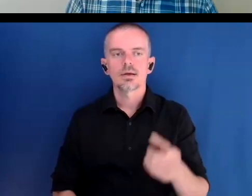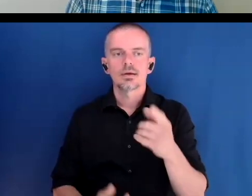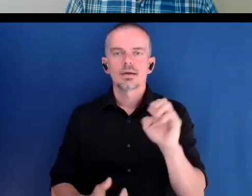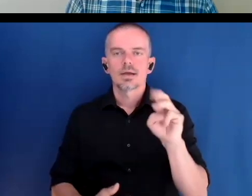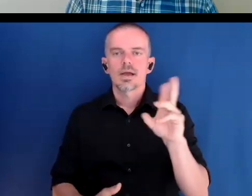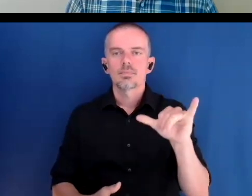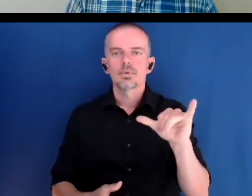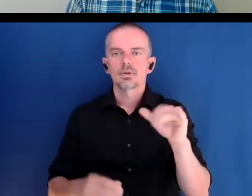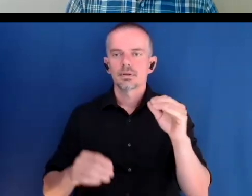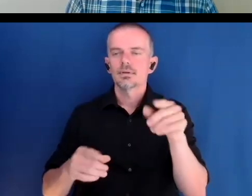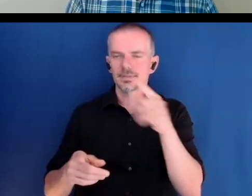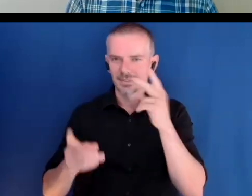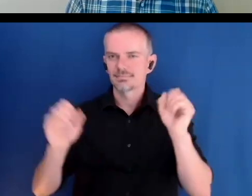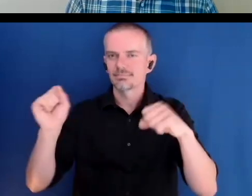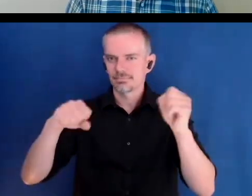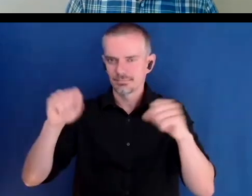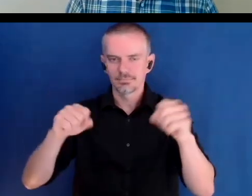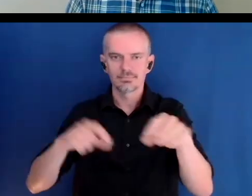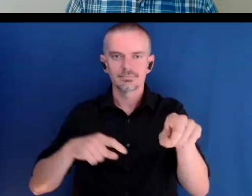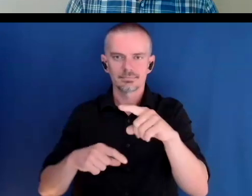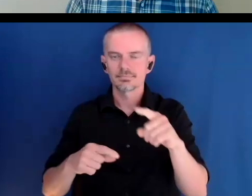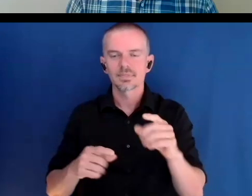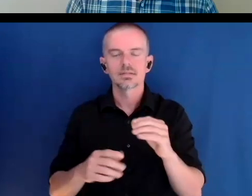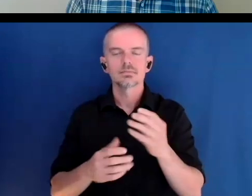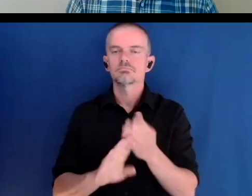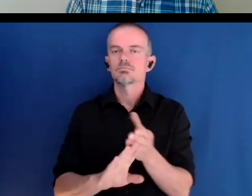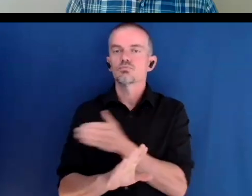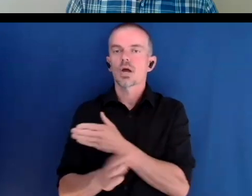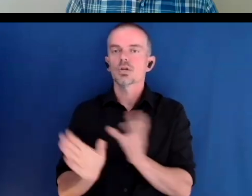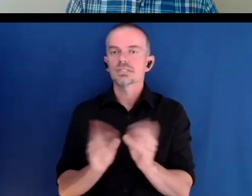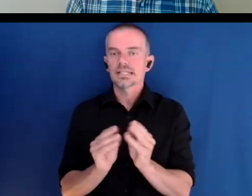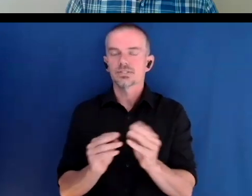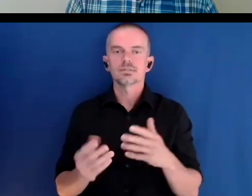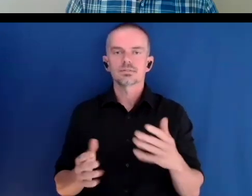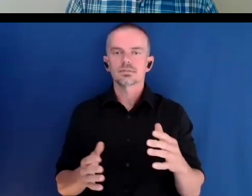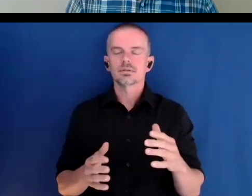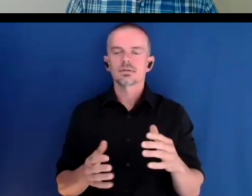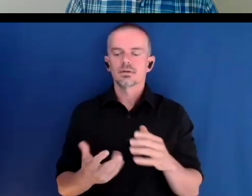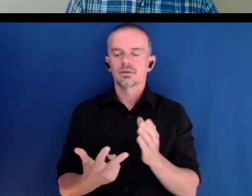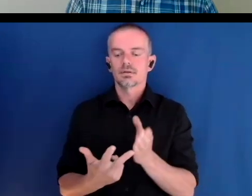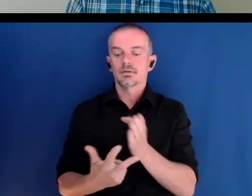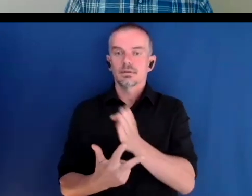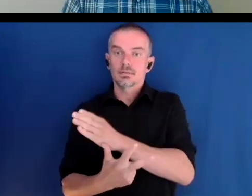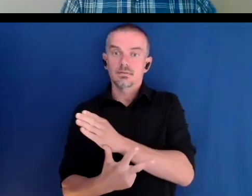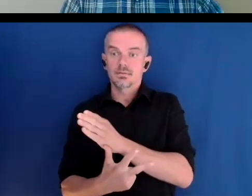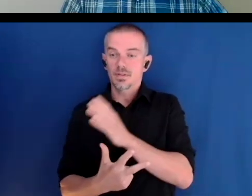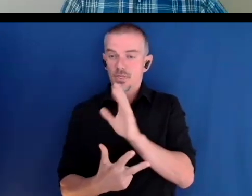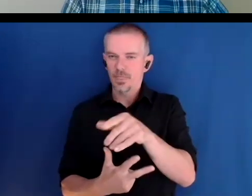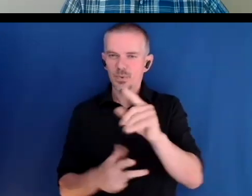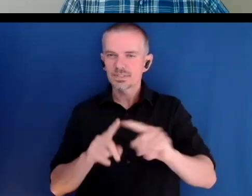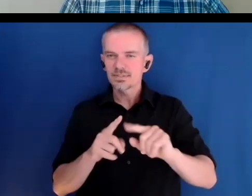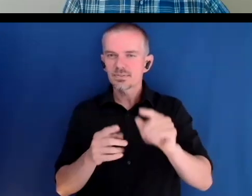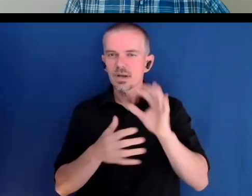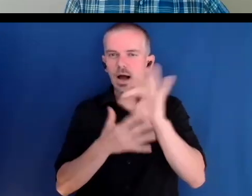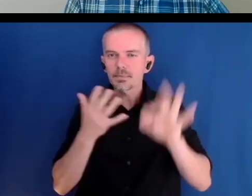Just want to give kind of a shout out to some of our prior sessions. We talked about a lot of these different tools and some of the different dynamics associated with them. So that was